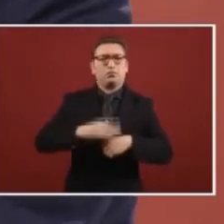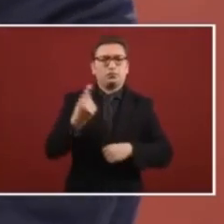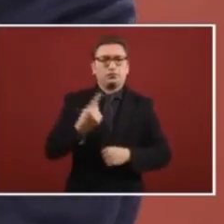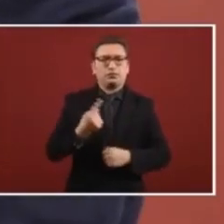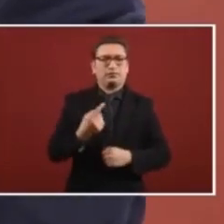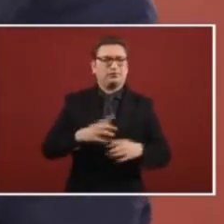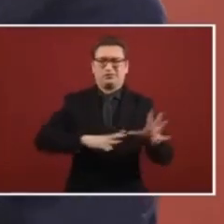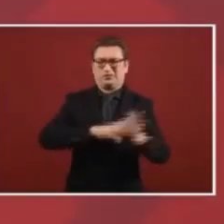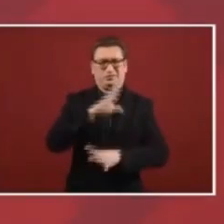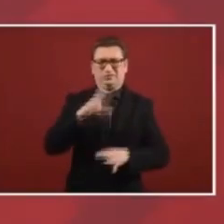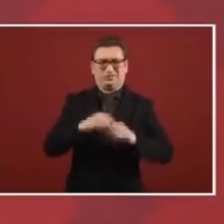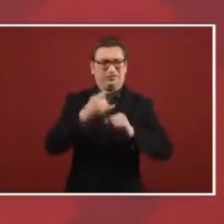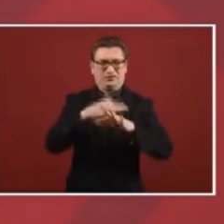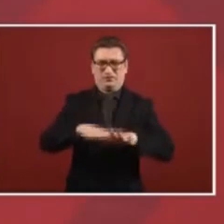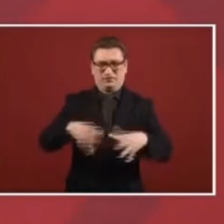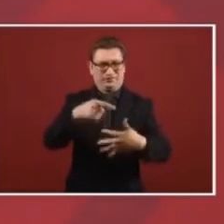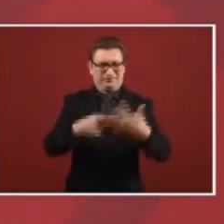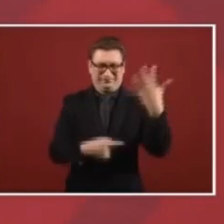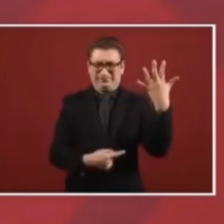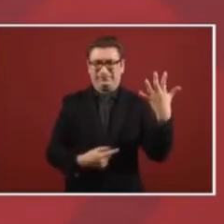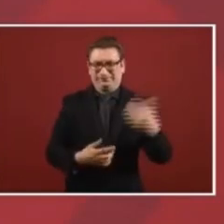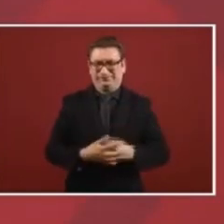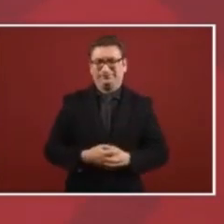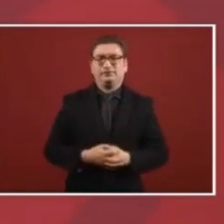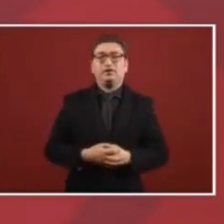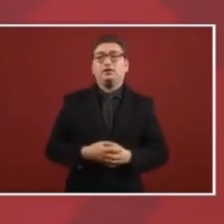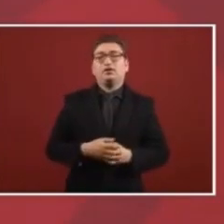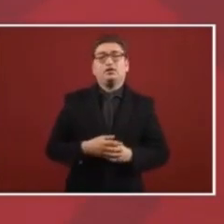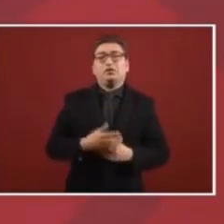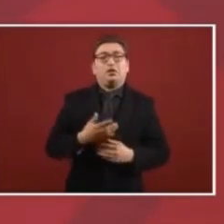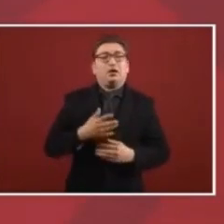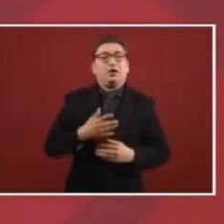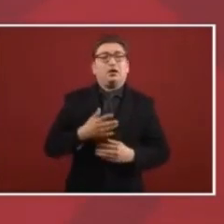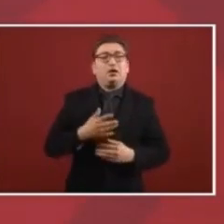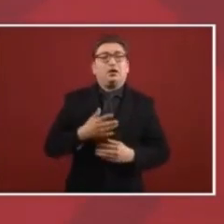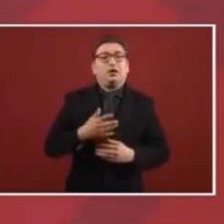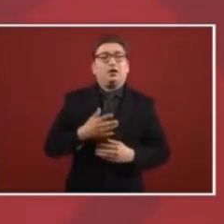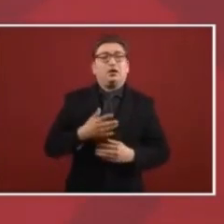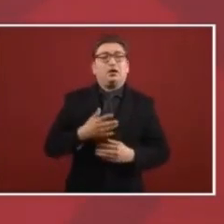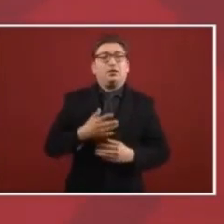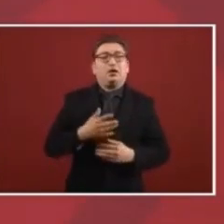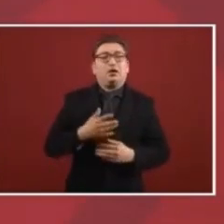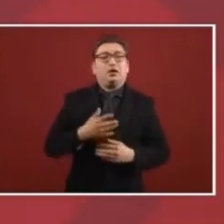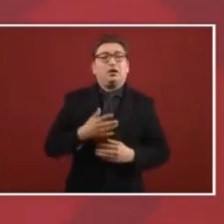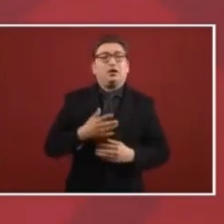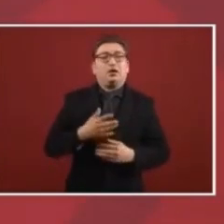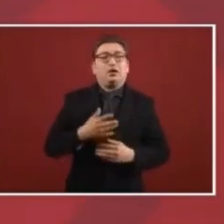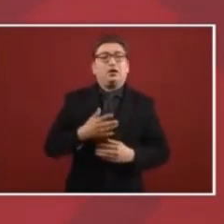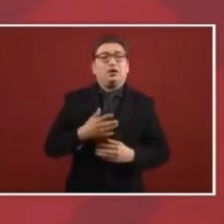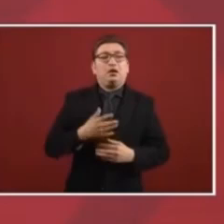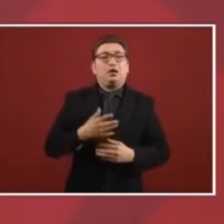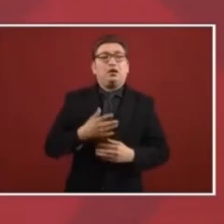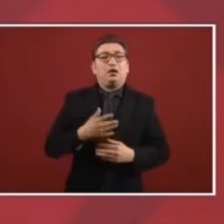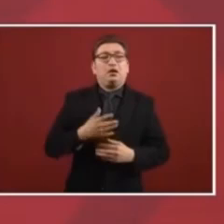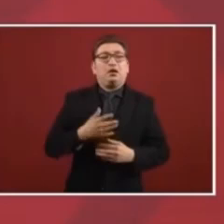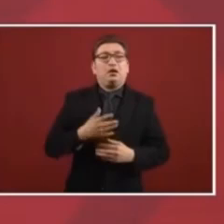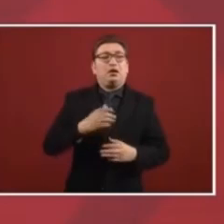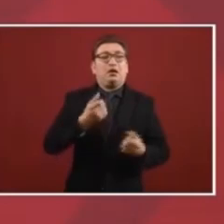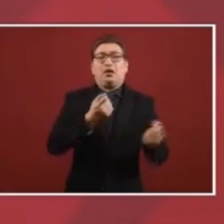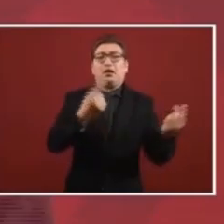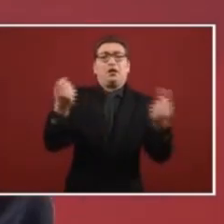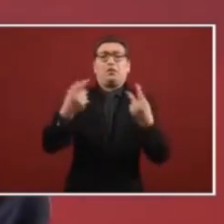Todo esto que por lo general no se conoce, All these things that in general are not